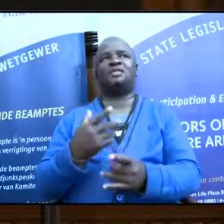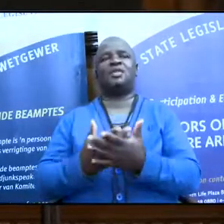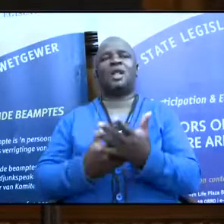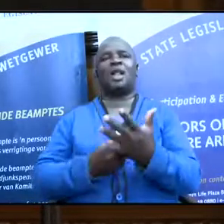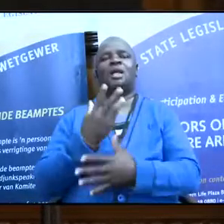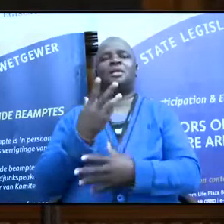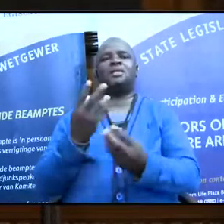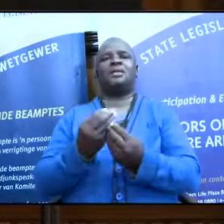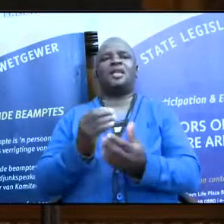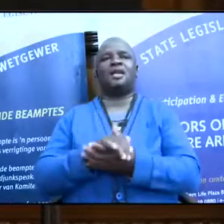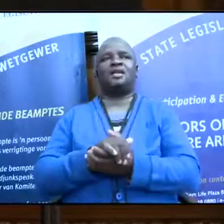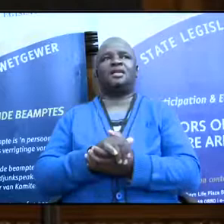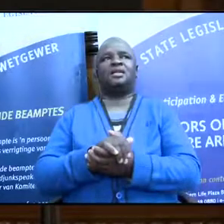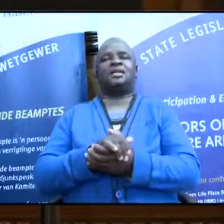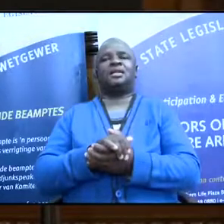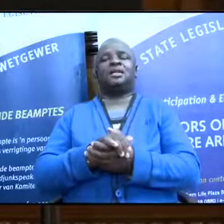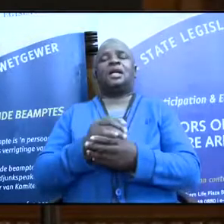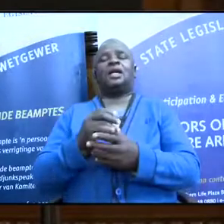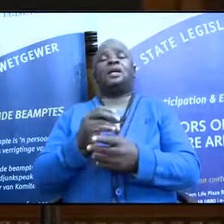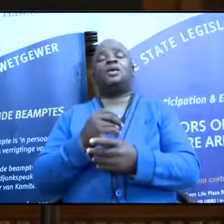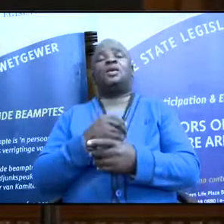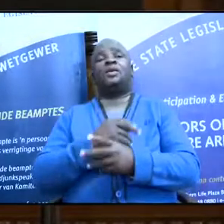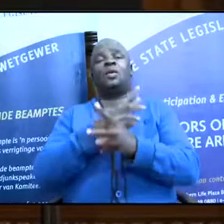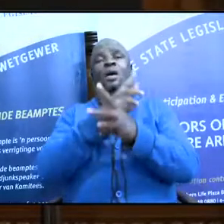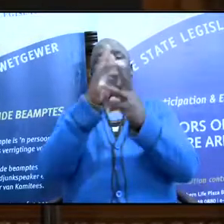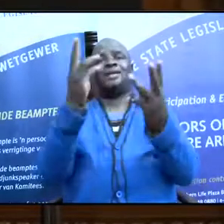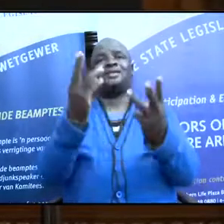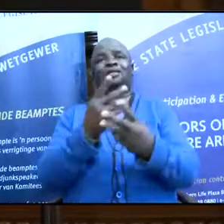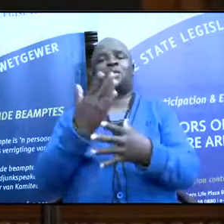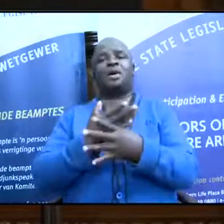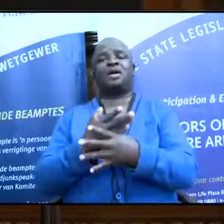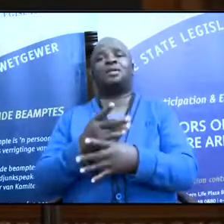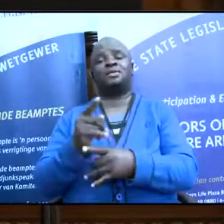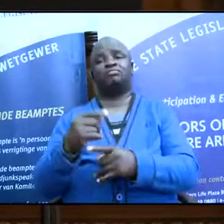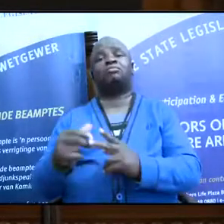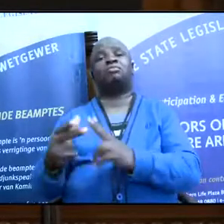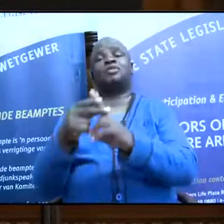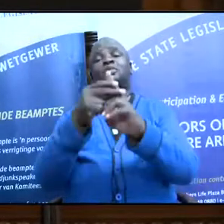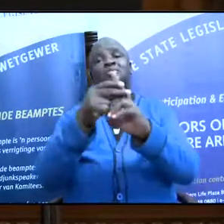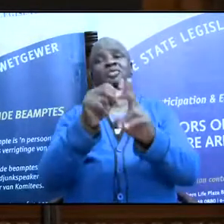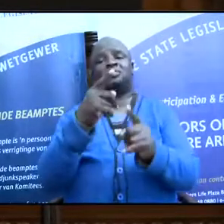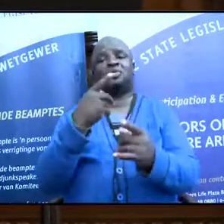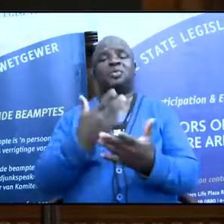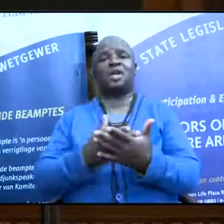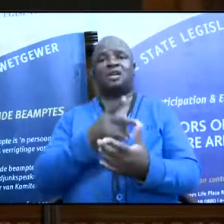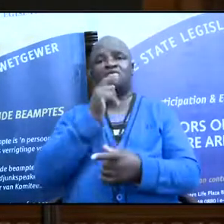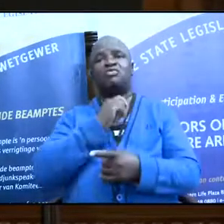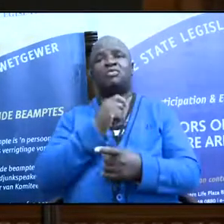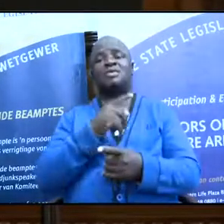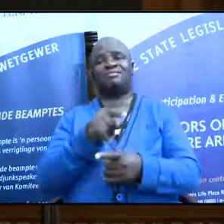workers of the world to unite you've got nothing to use but your chains